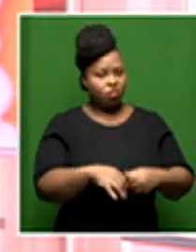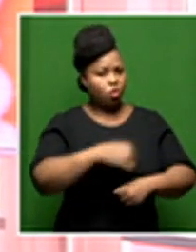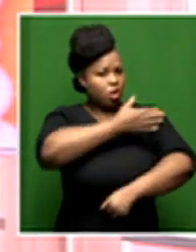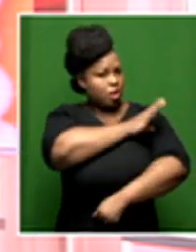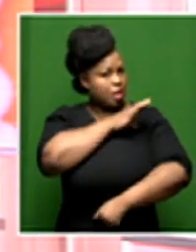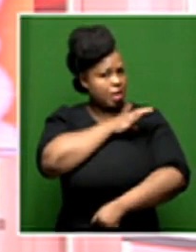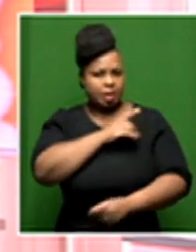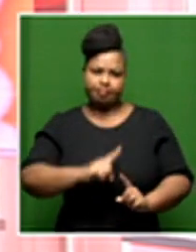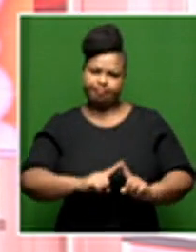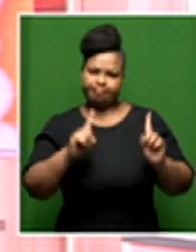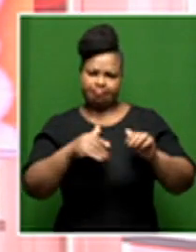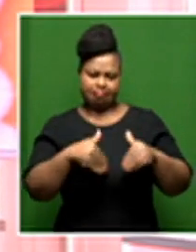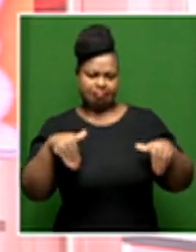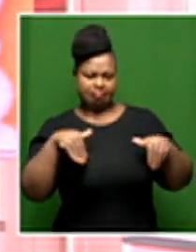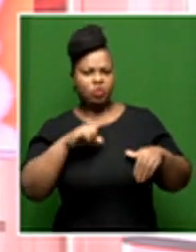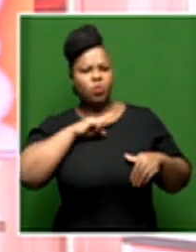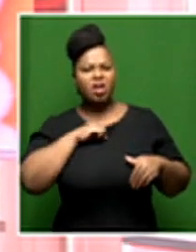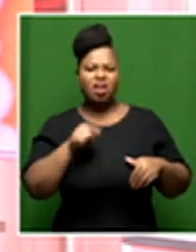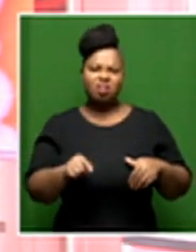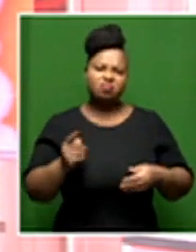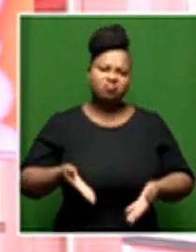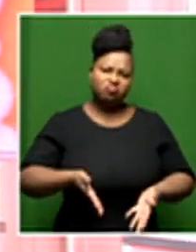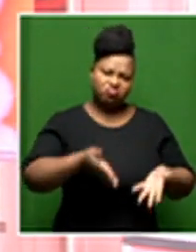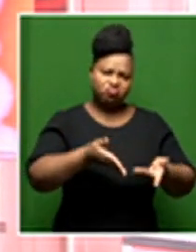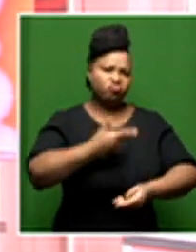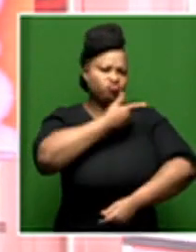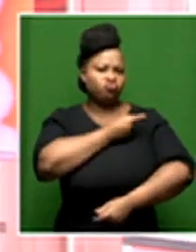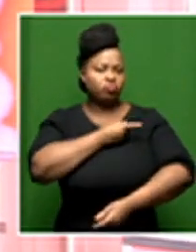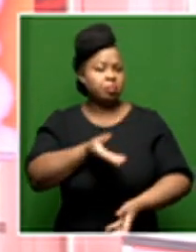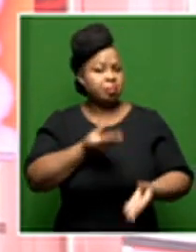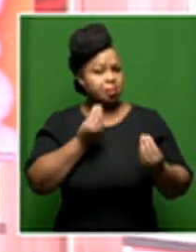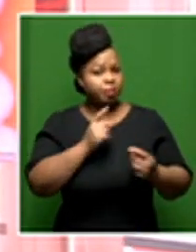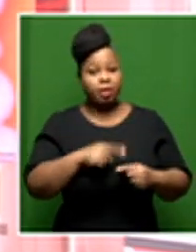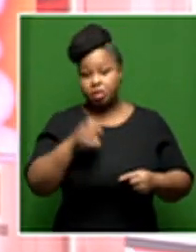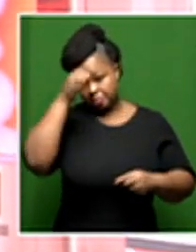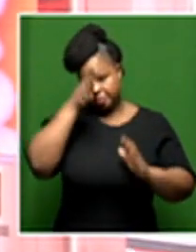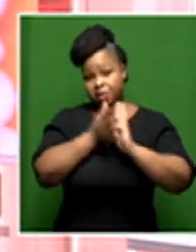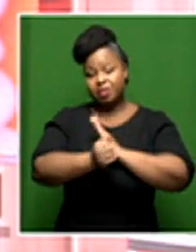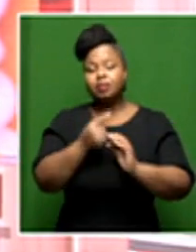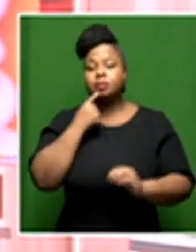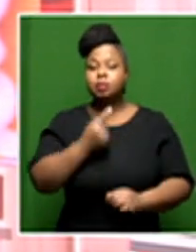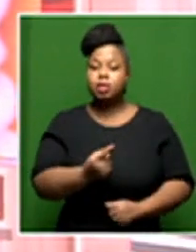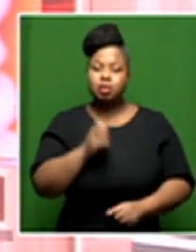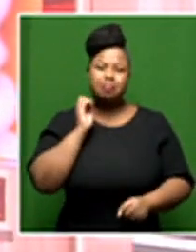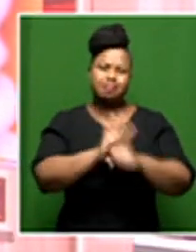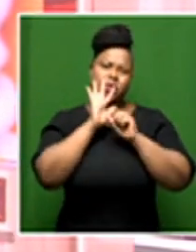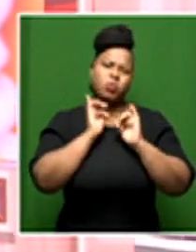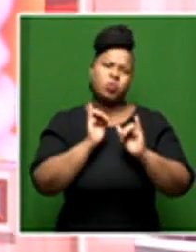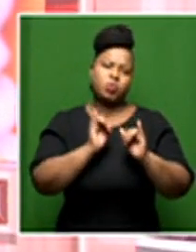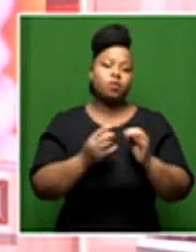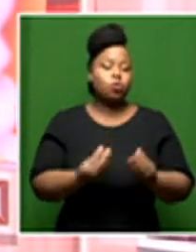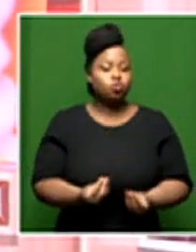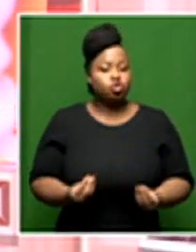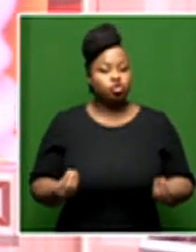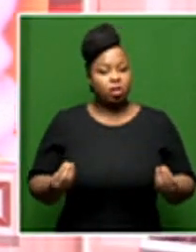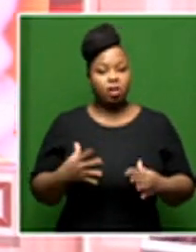primary health care centers for the life-saving vaccinations. And experts say this will have a huge impact on the